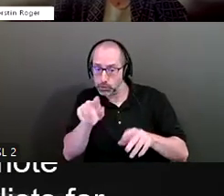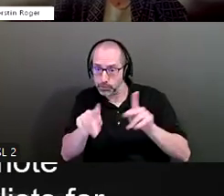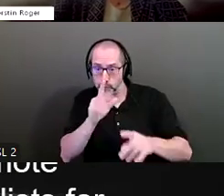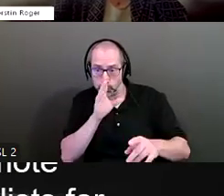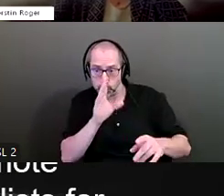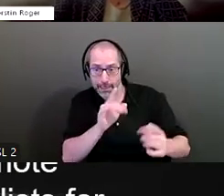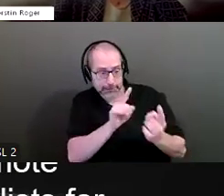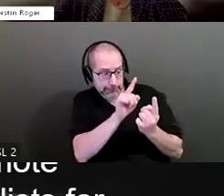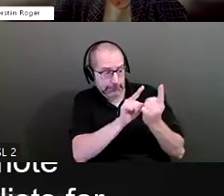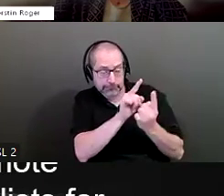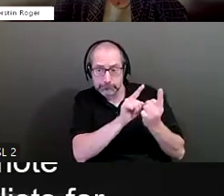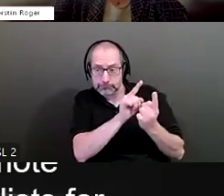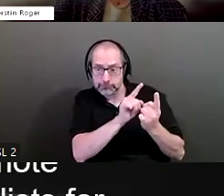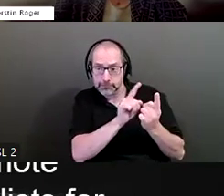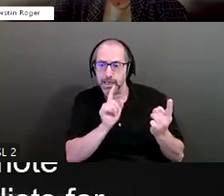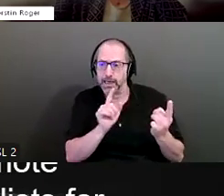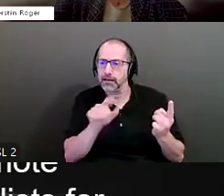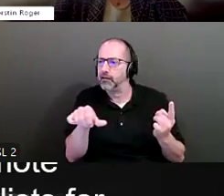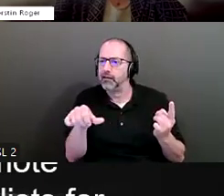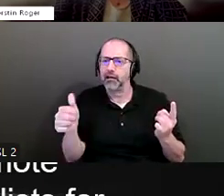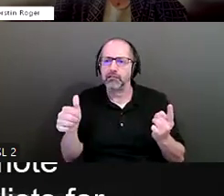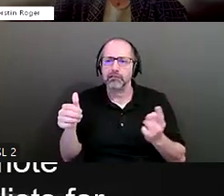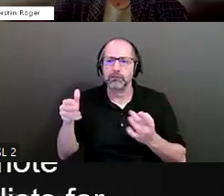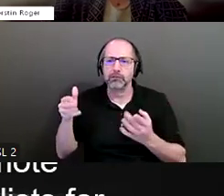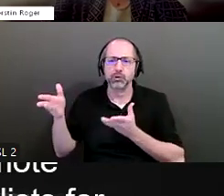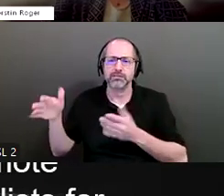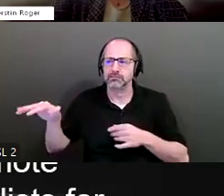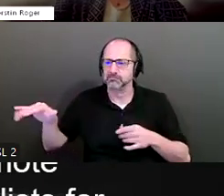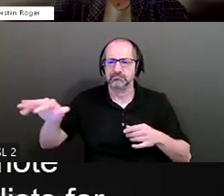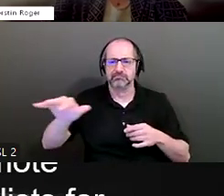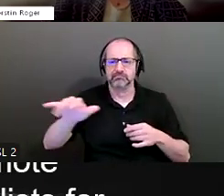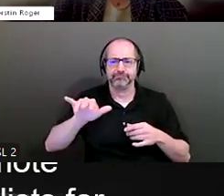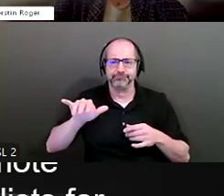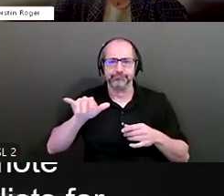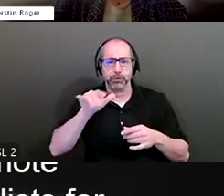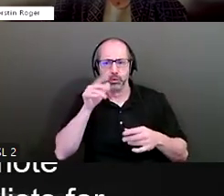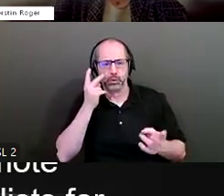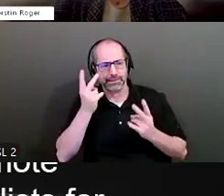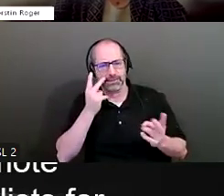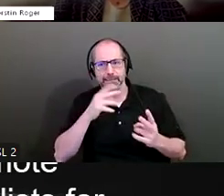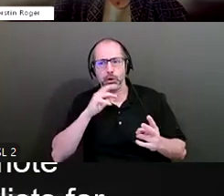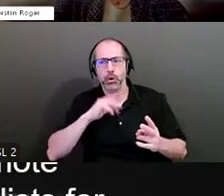with folks who may have experienced elder abuse, but folks who encounter older adults